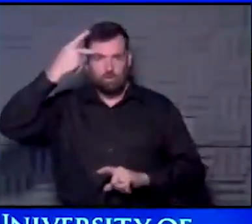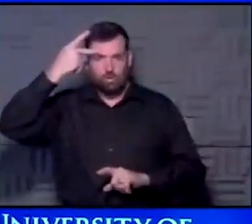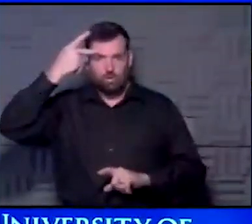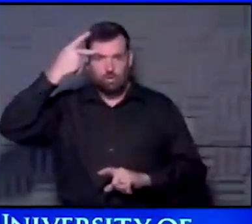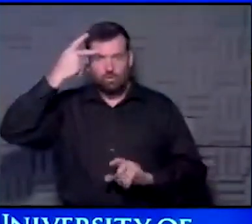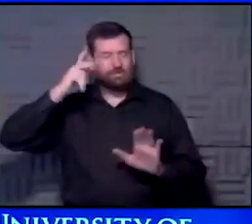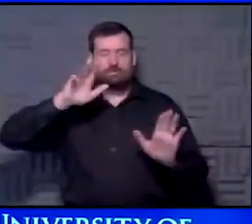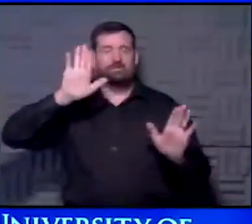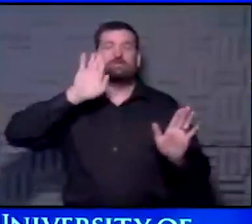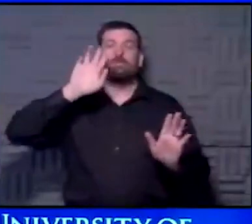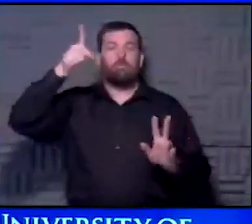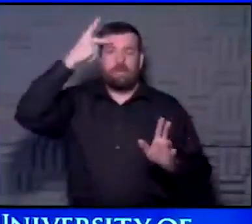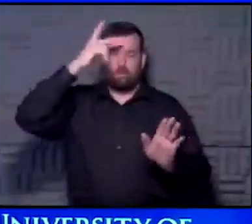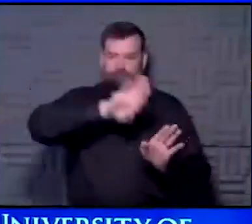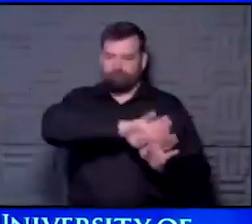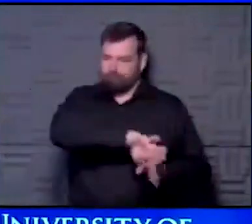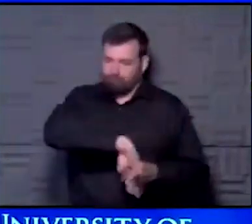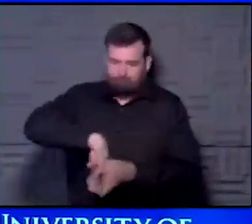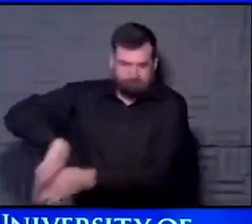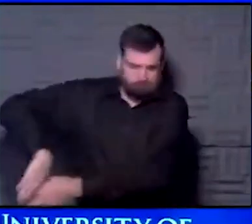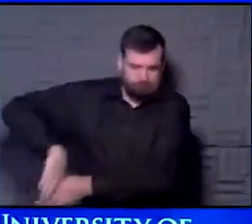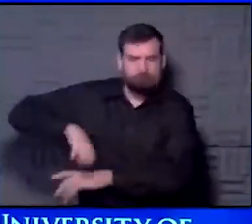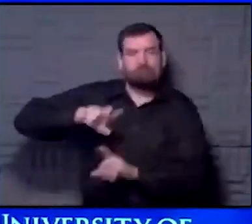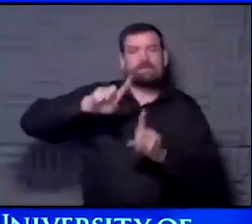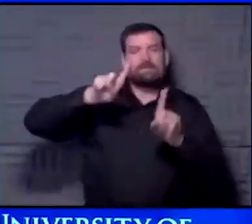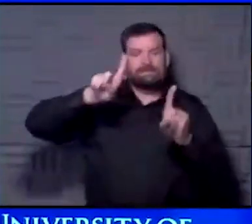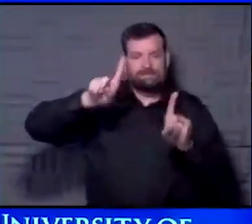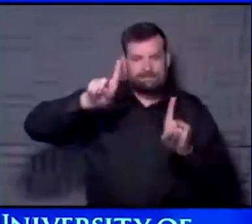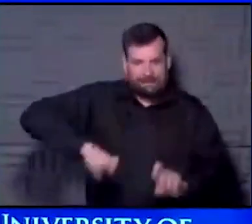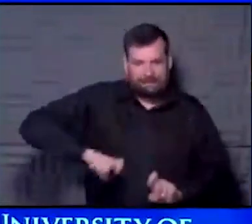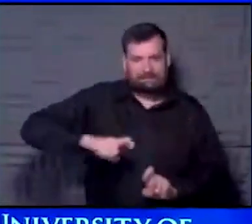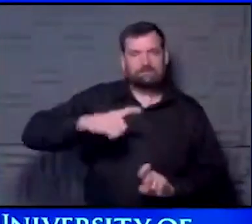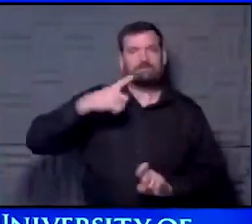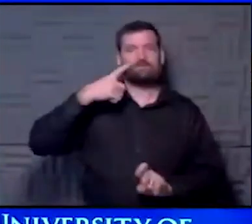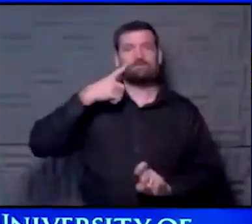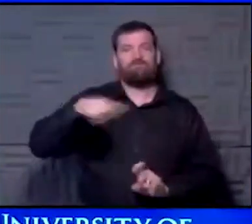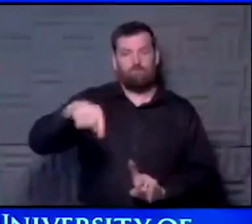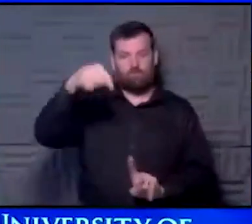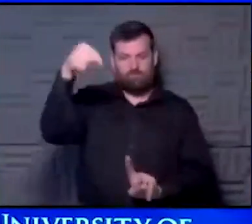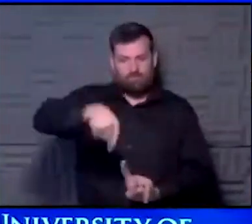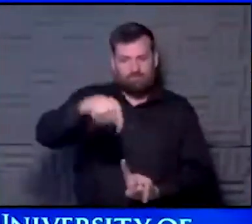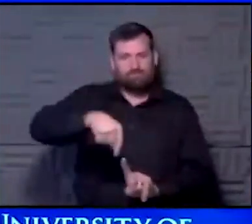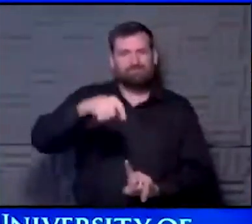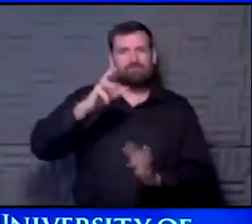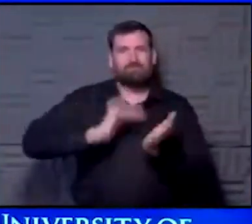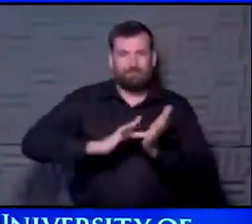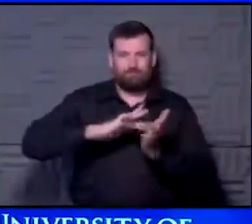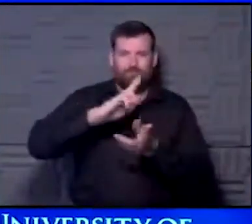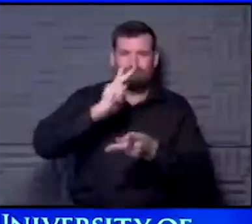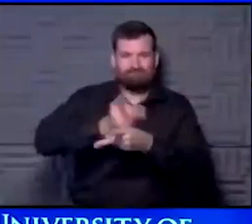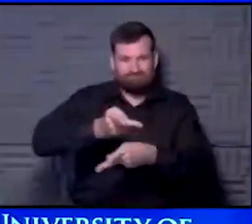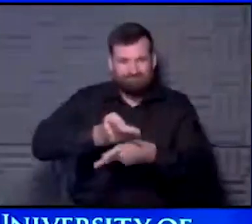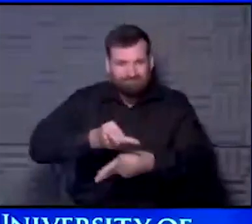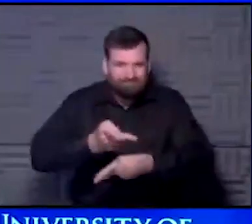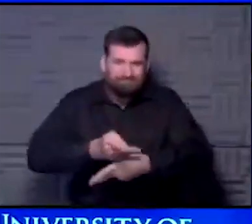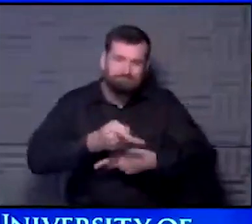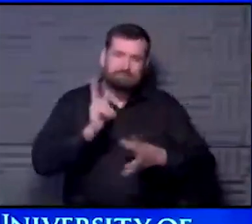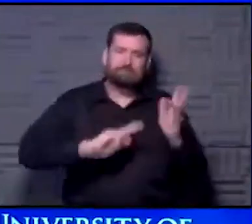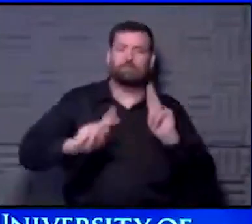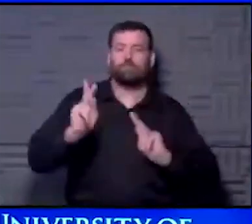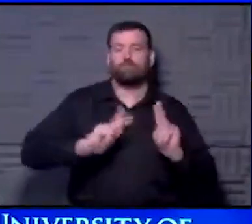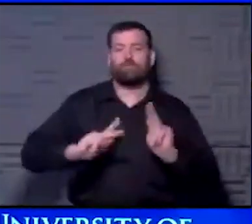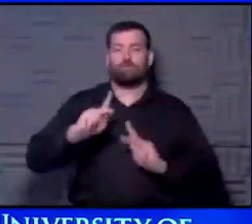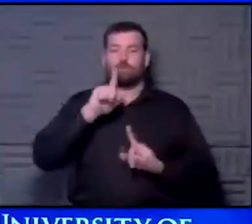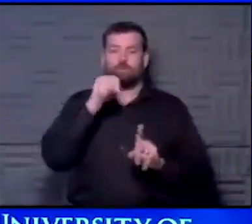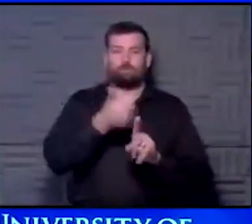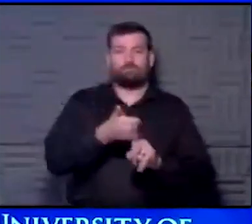to take that off the table. Let's use testing to do what it was meant to do, to take care of people who are